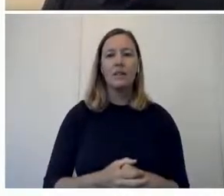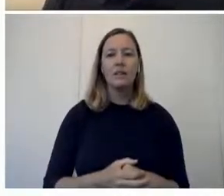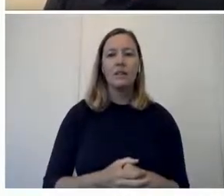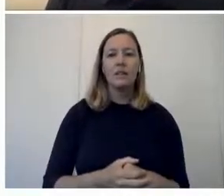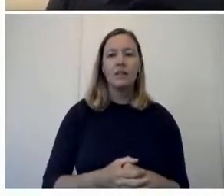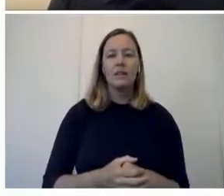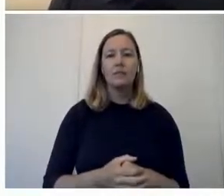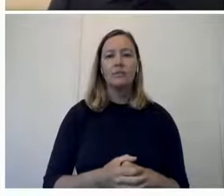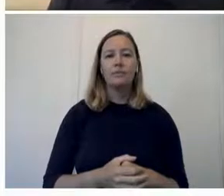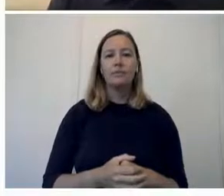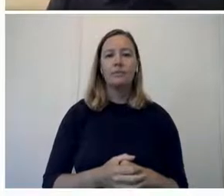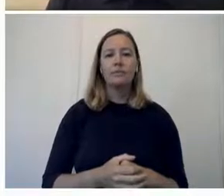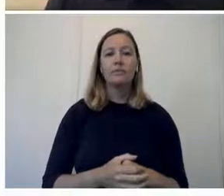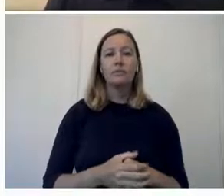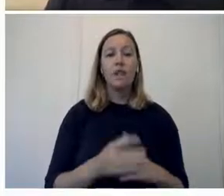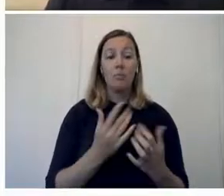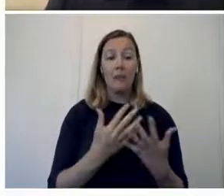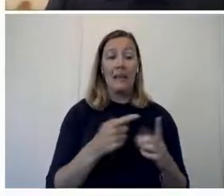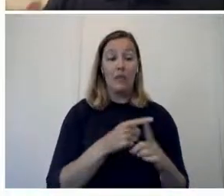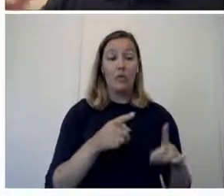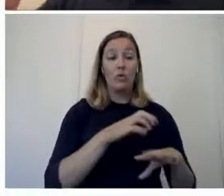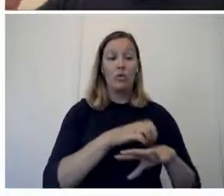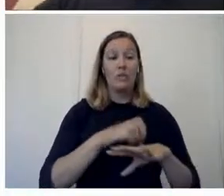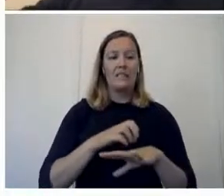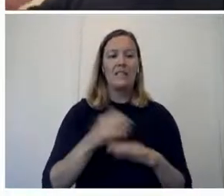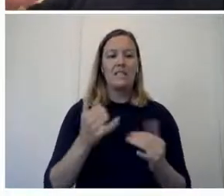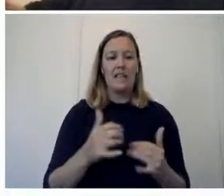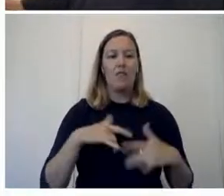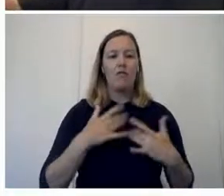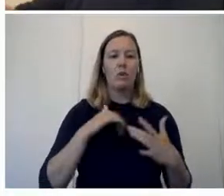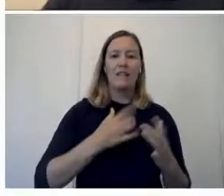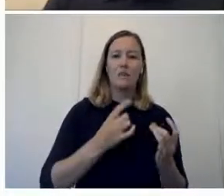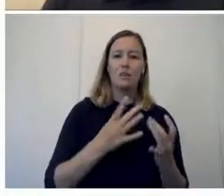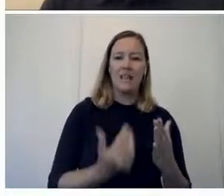it's almost like starting again to build the audience again